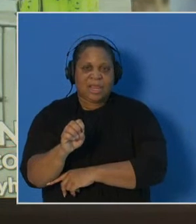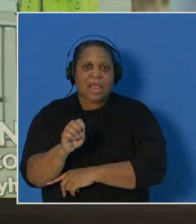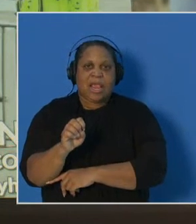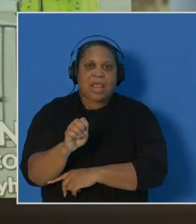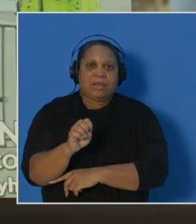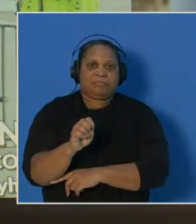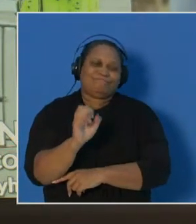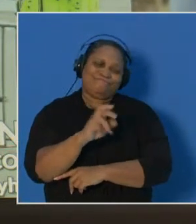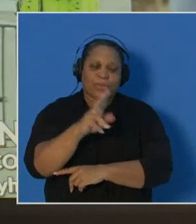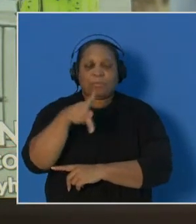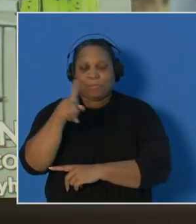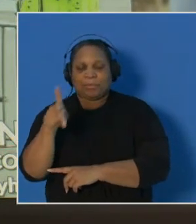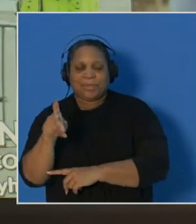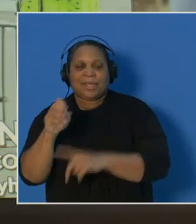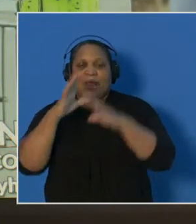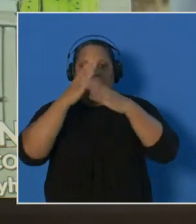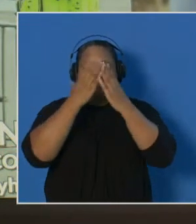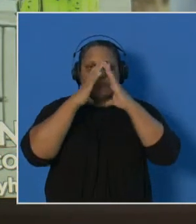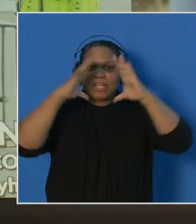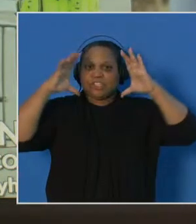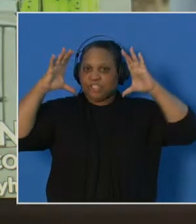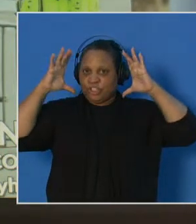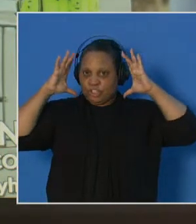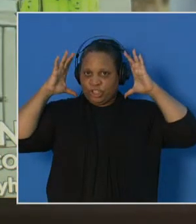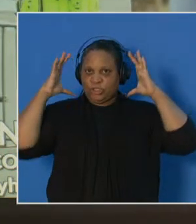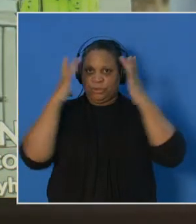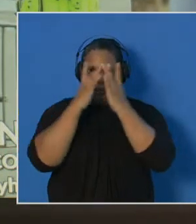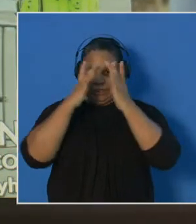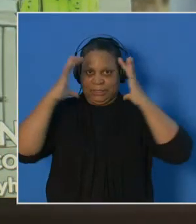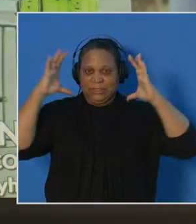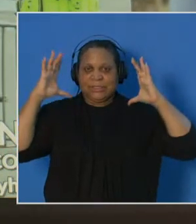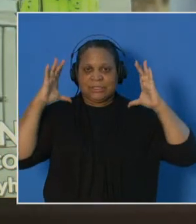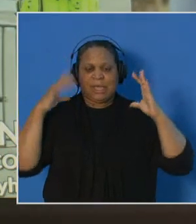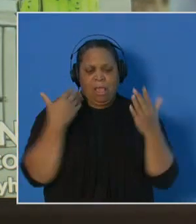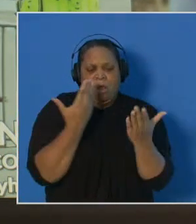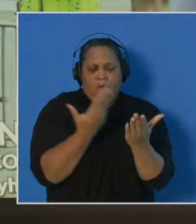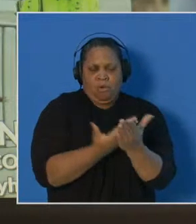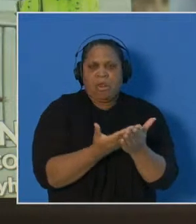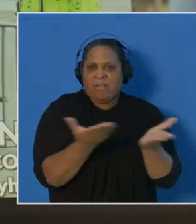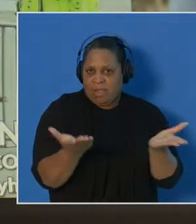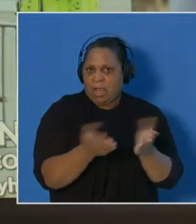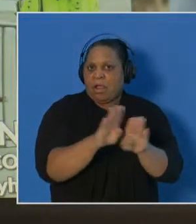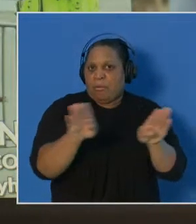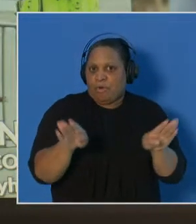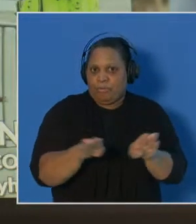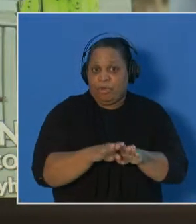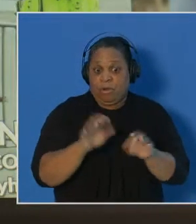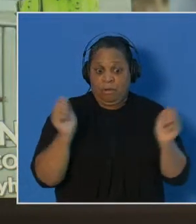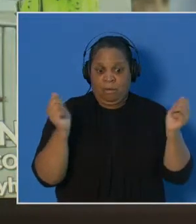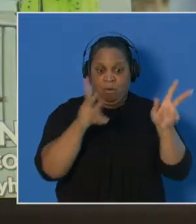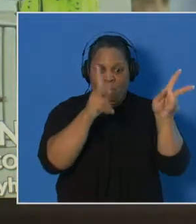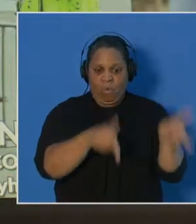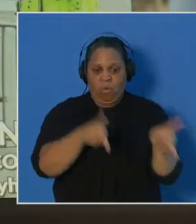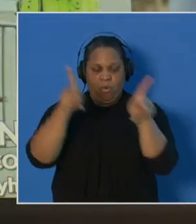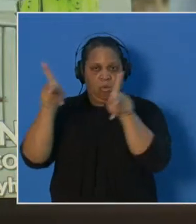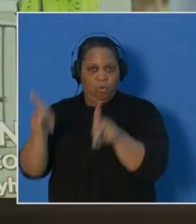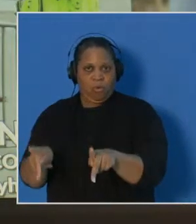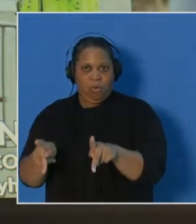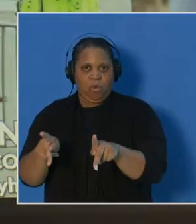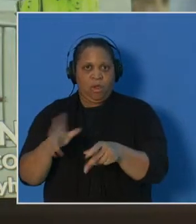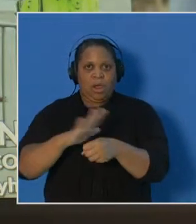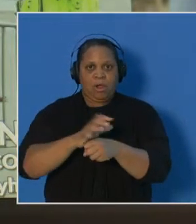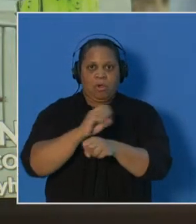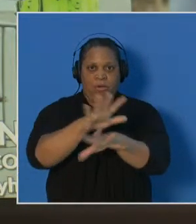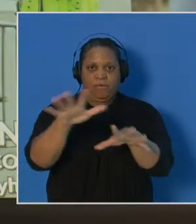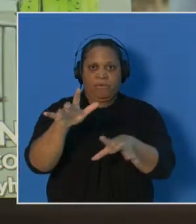or PPE, and shielding. Upon arrival in Bermuda, every passenger must undergo